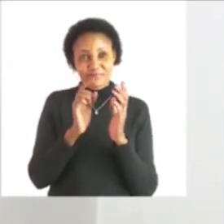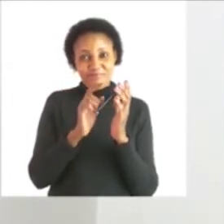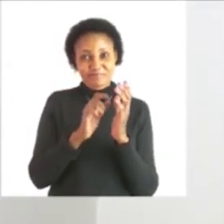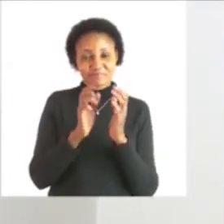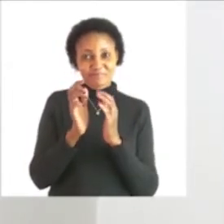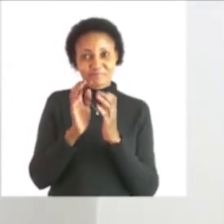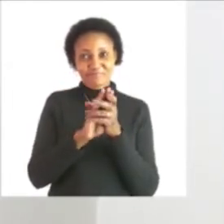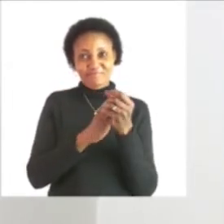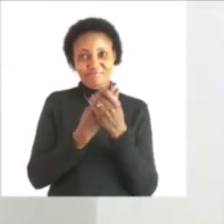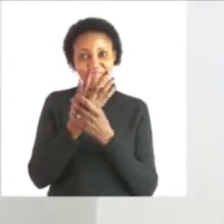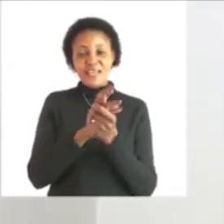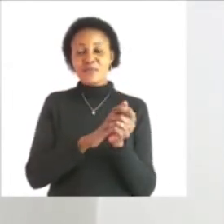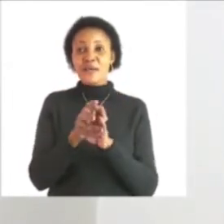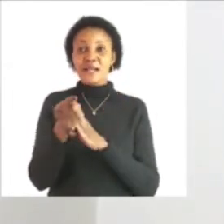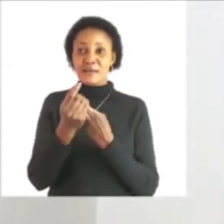that.